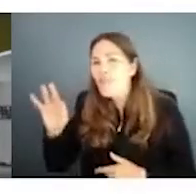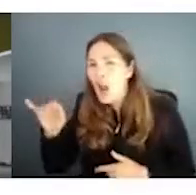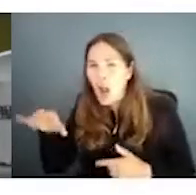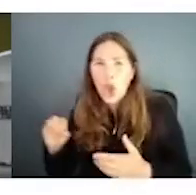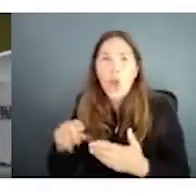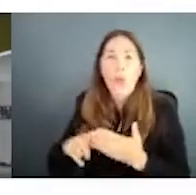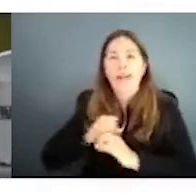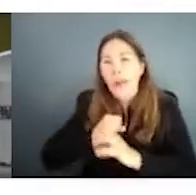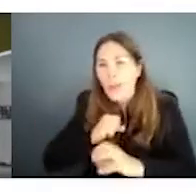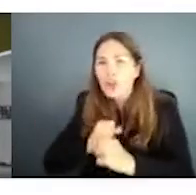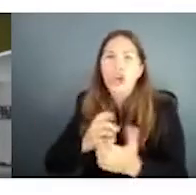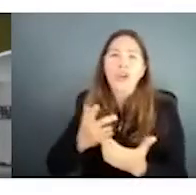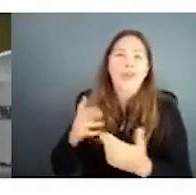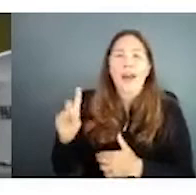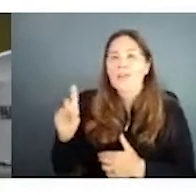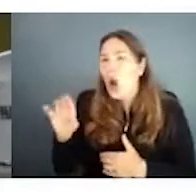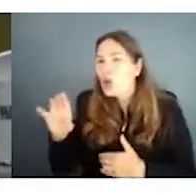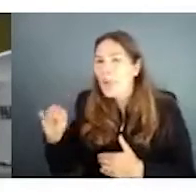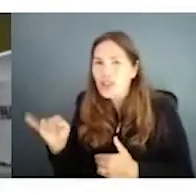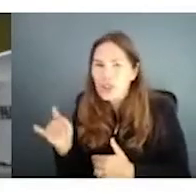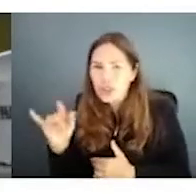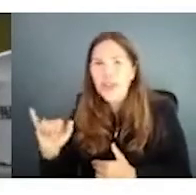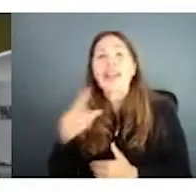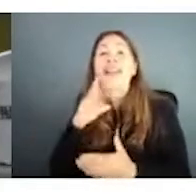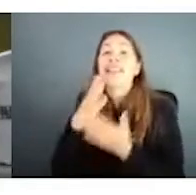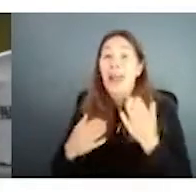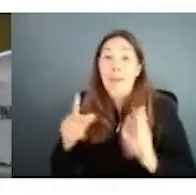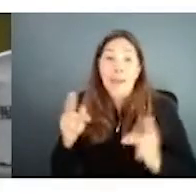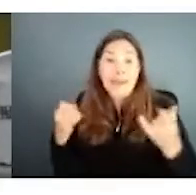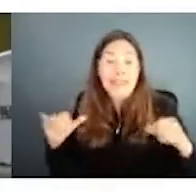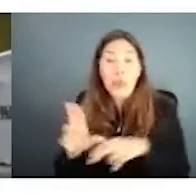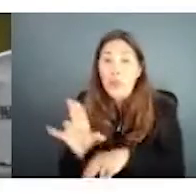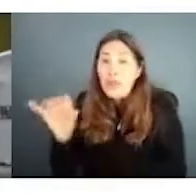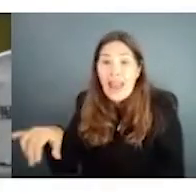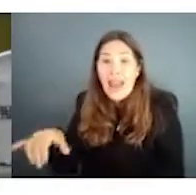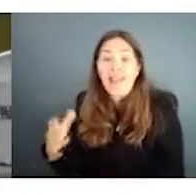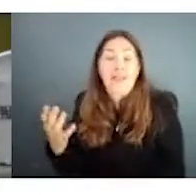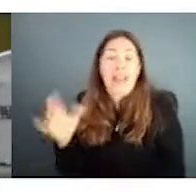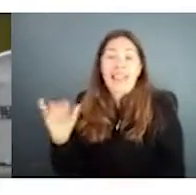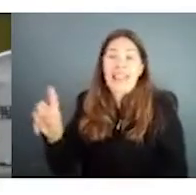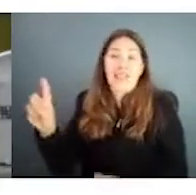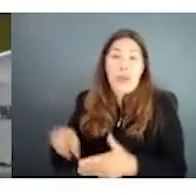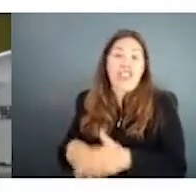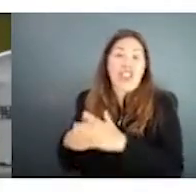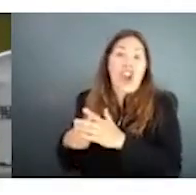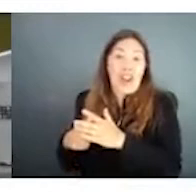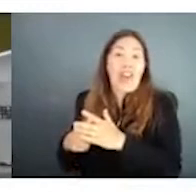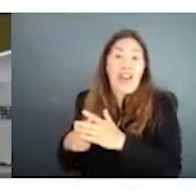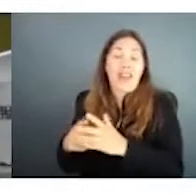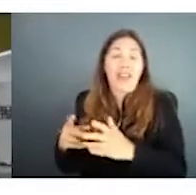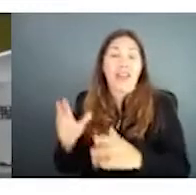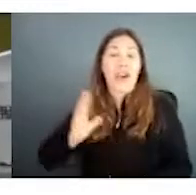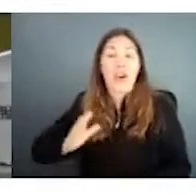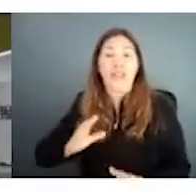mini documentaries. And so some people may still use that. That's where it all started. I will say there's also